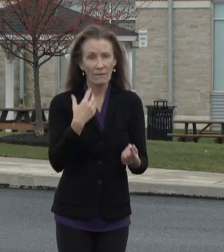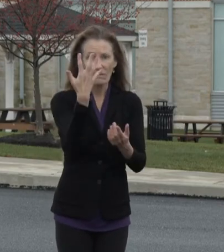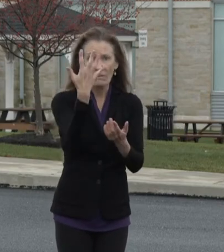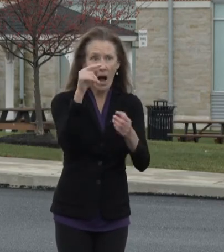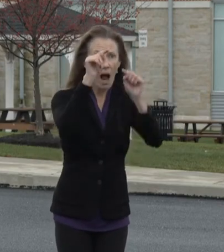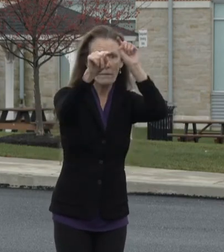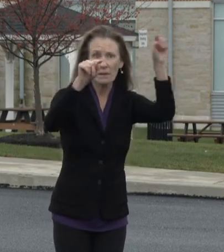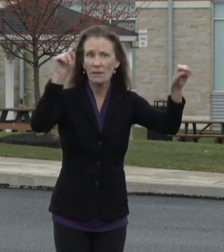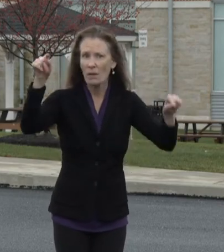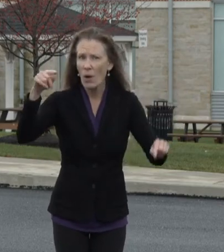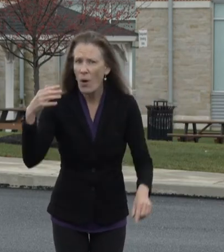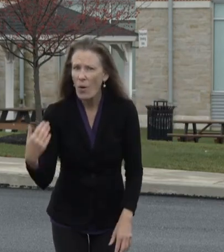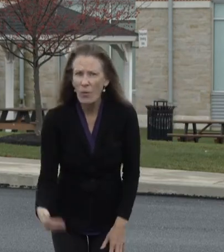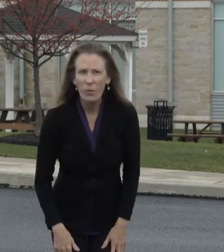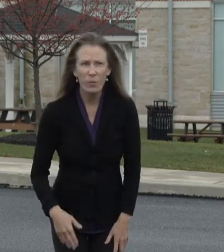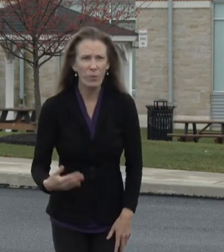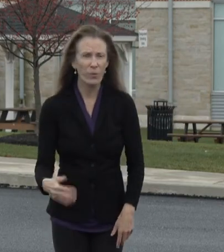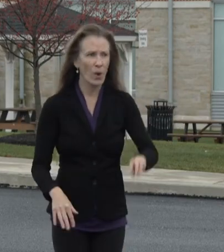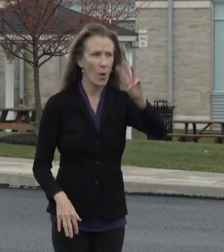Western Pennsylvania.